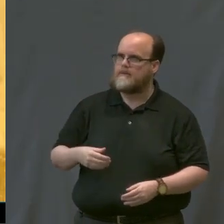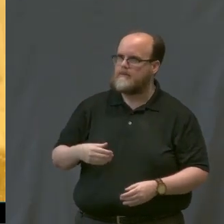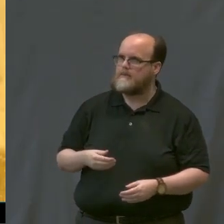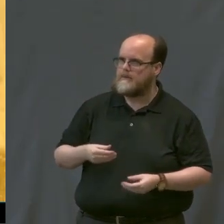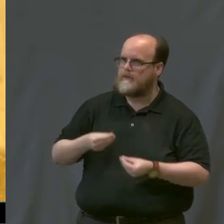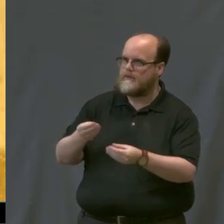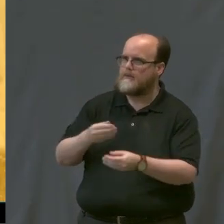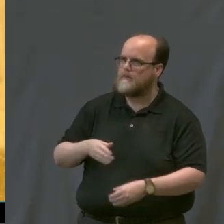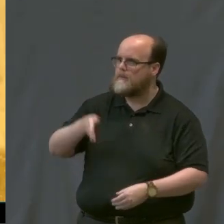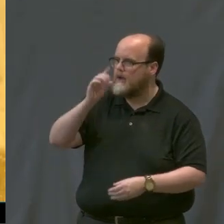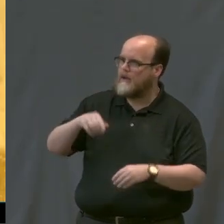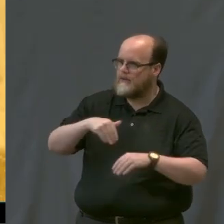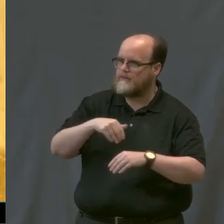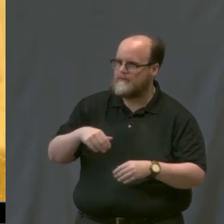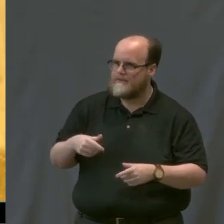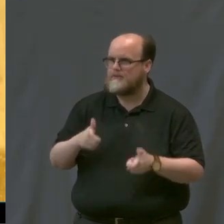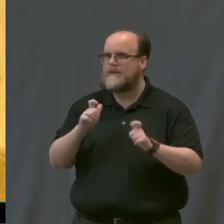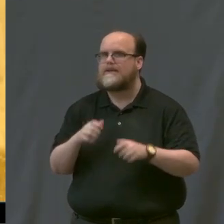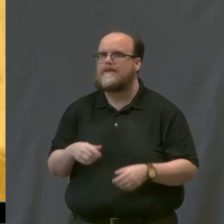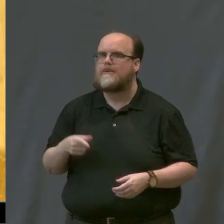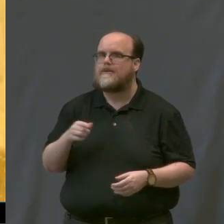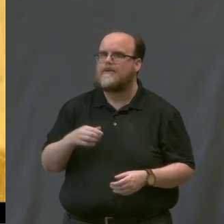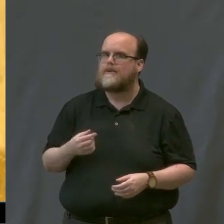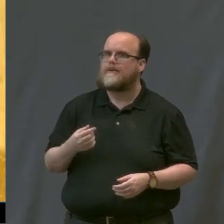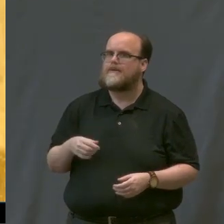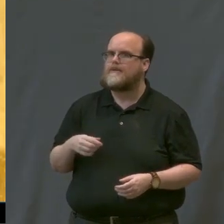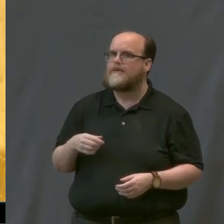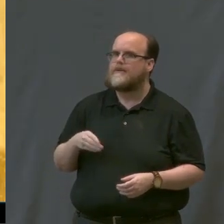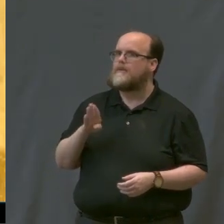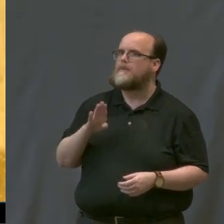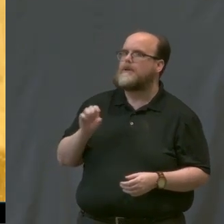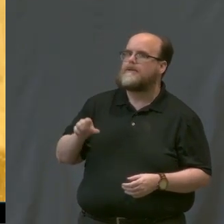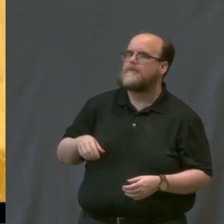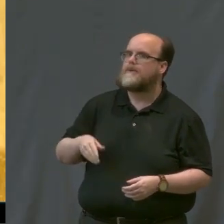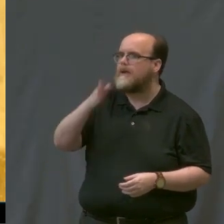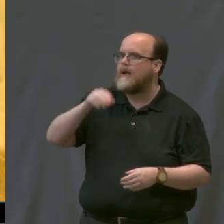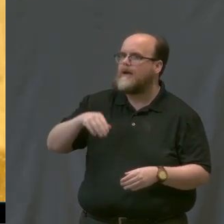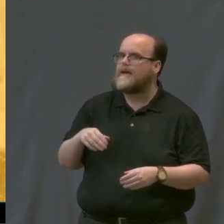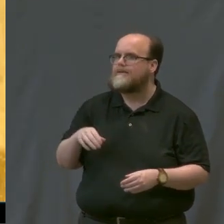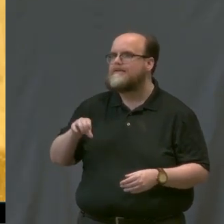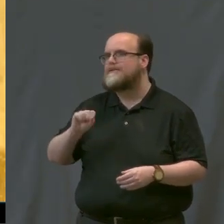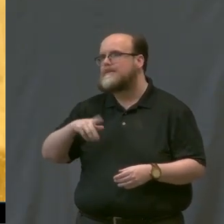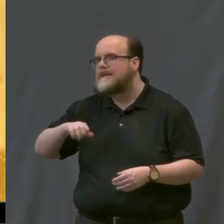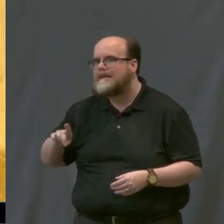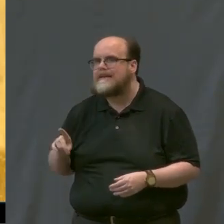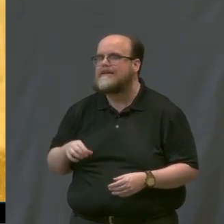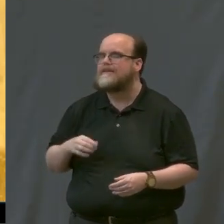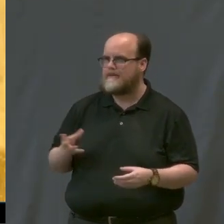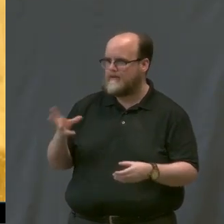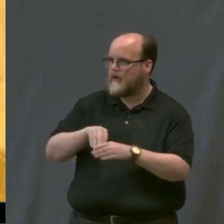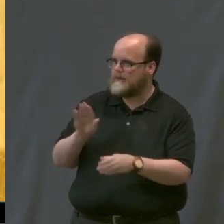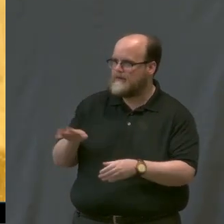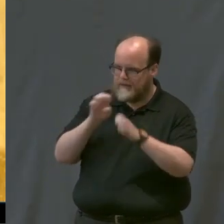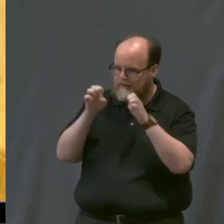that bids him Godspeed is partaker of his evil deeds. Oh, wow. I don't even have to